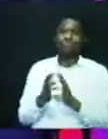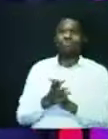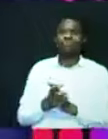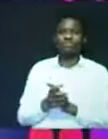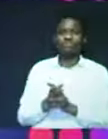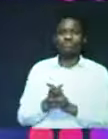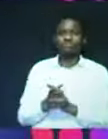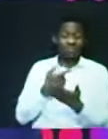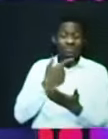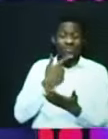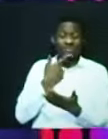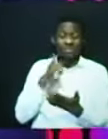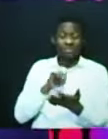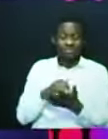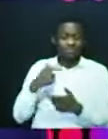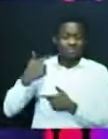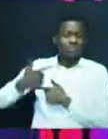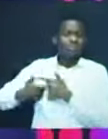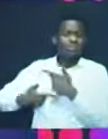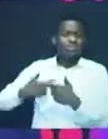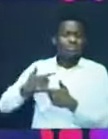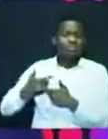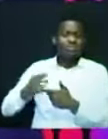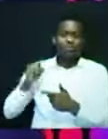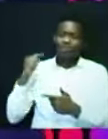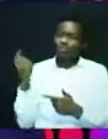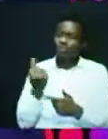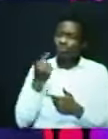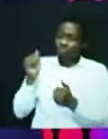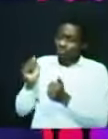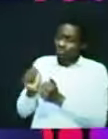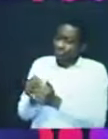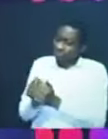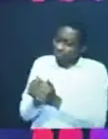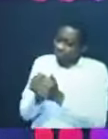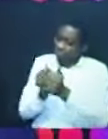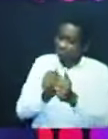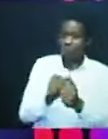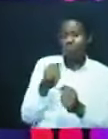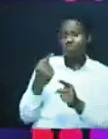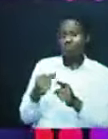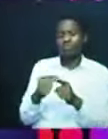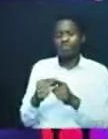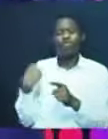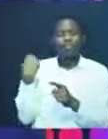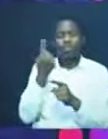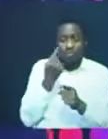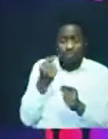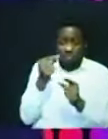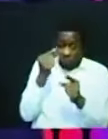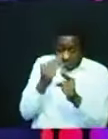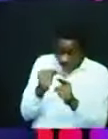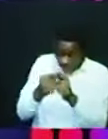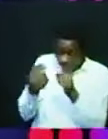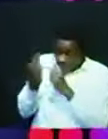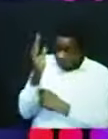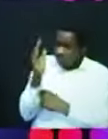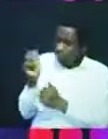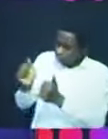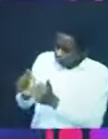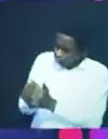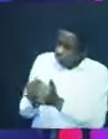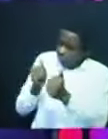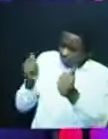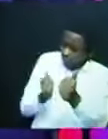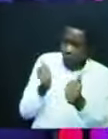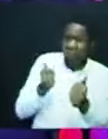said the other day that grace always accompanies the word. Yɛdi kan aka sɛ asem no we bribia mu adom de akire. When you are